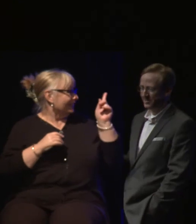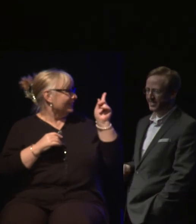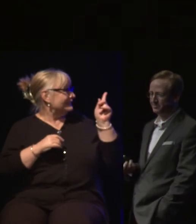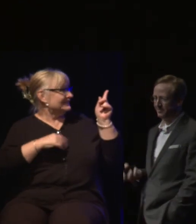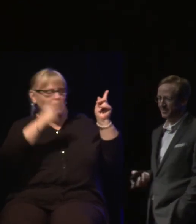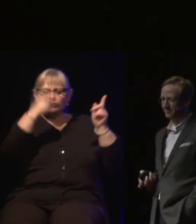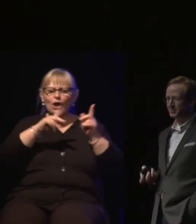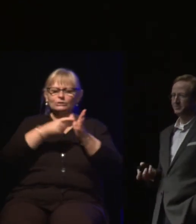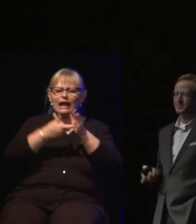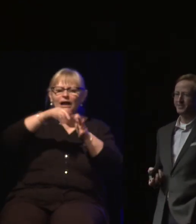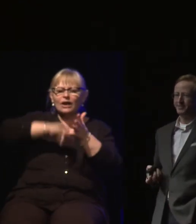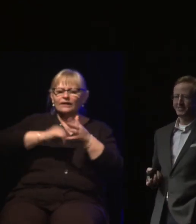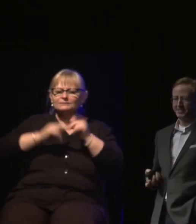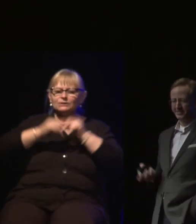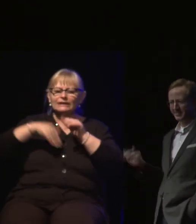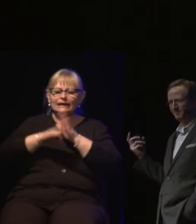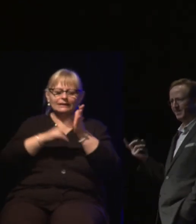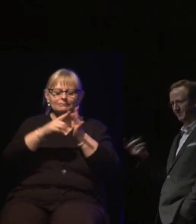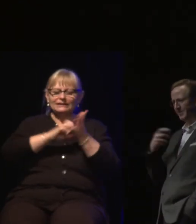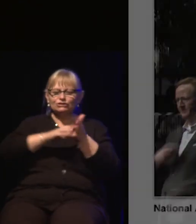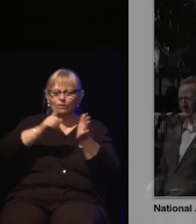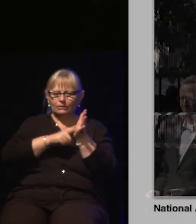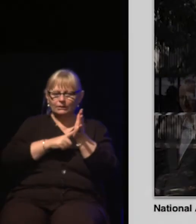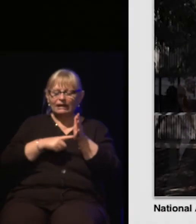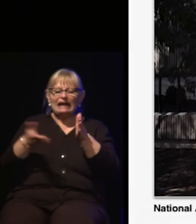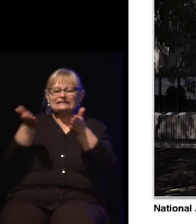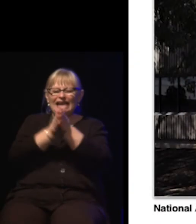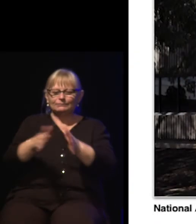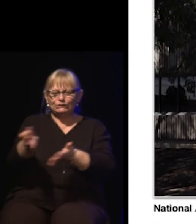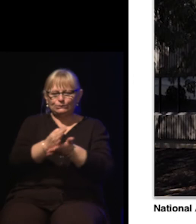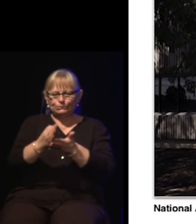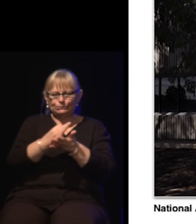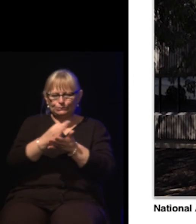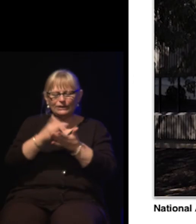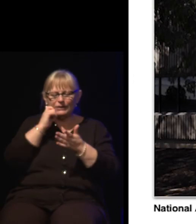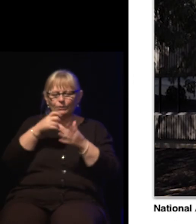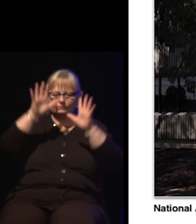old archives building in Mitchell. It's been emptied. It's probably threatened now,